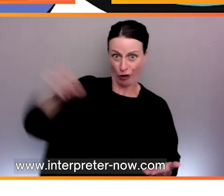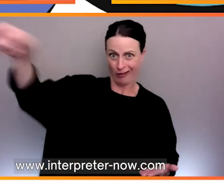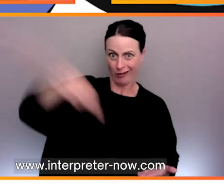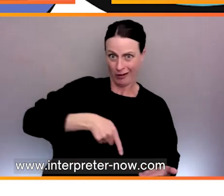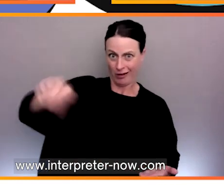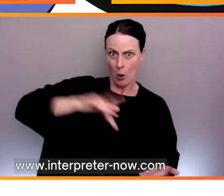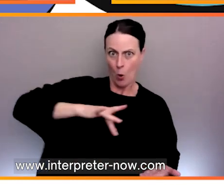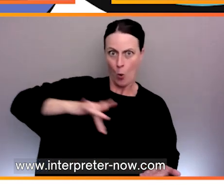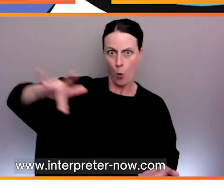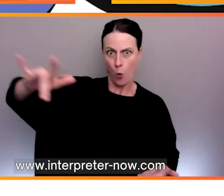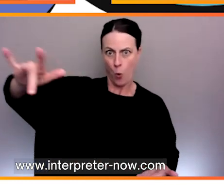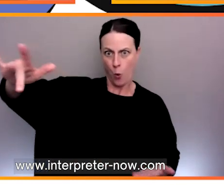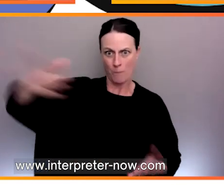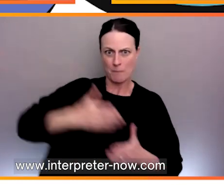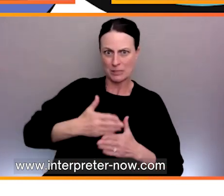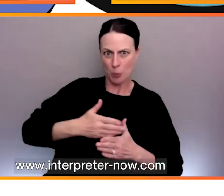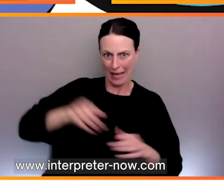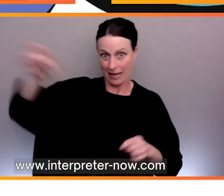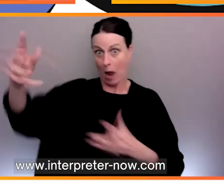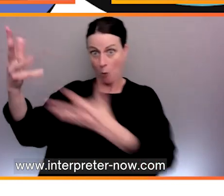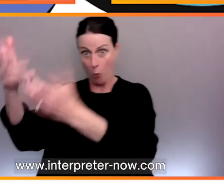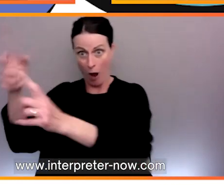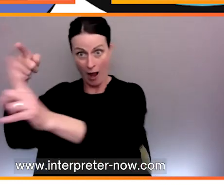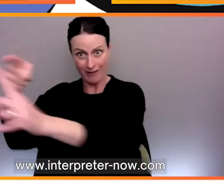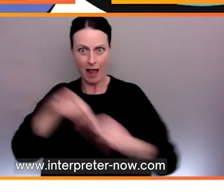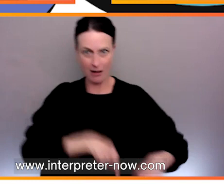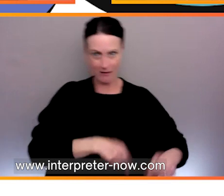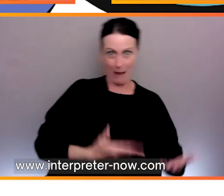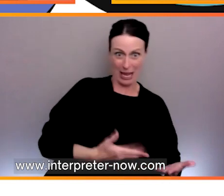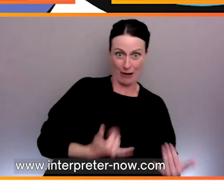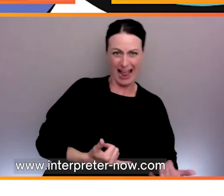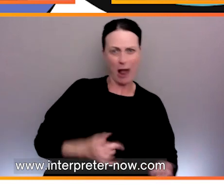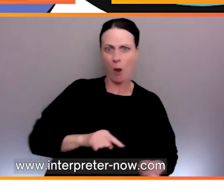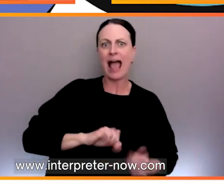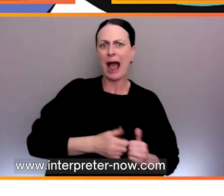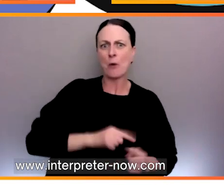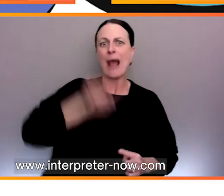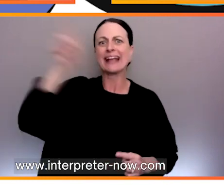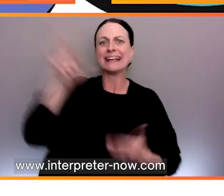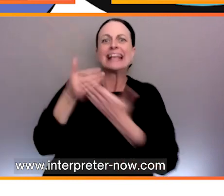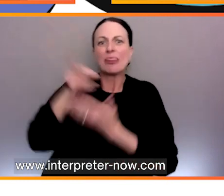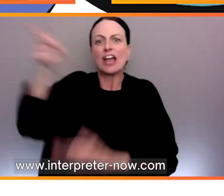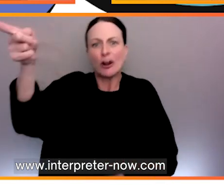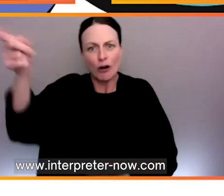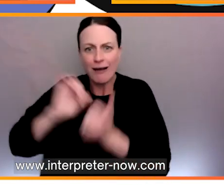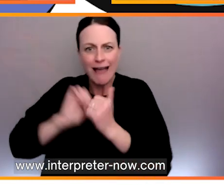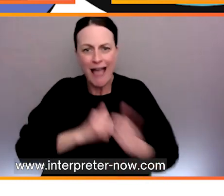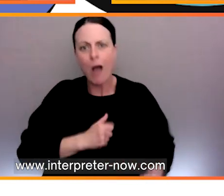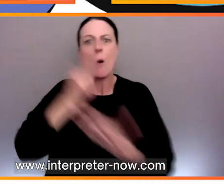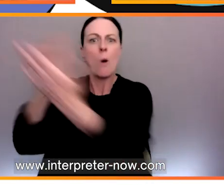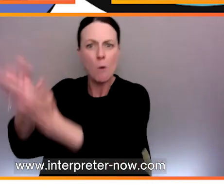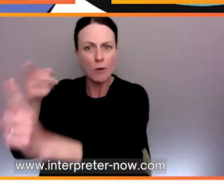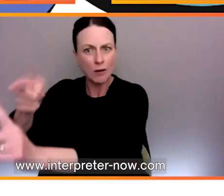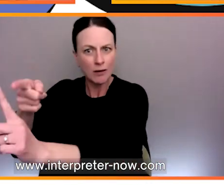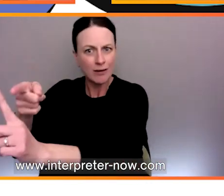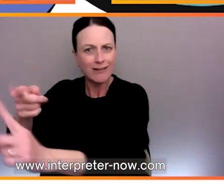key piece often that happens in workplaces is people don't even know where to go if they experience that. So part